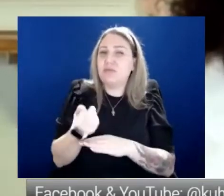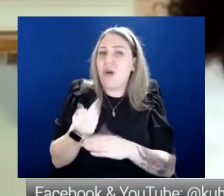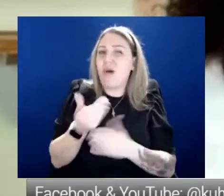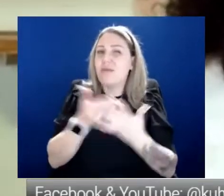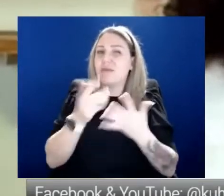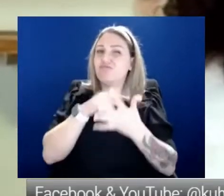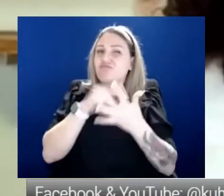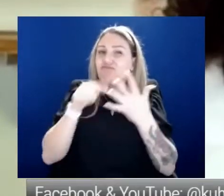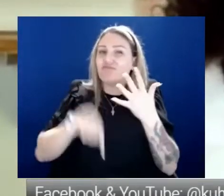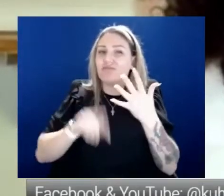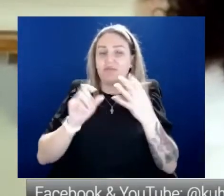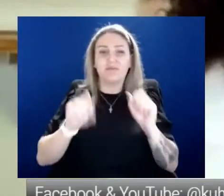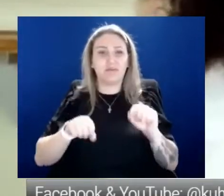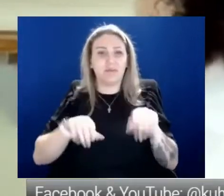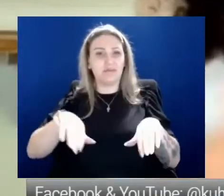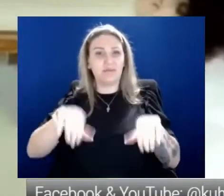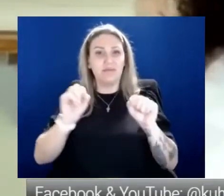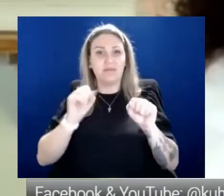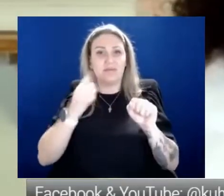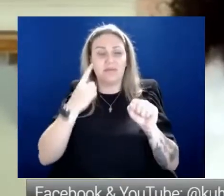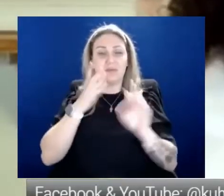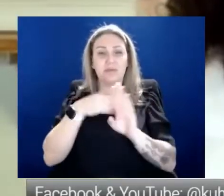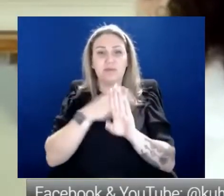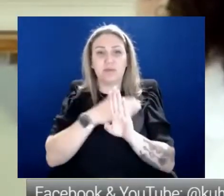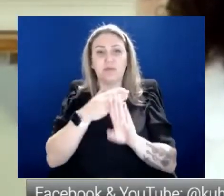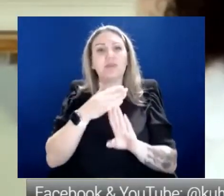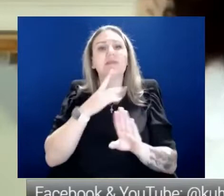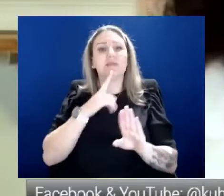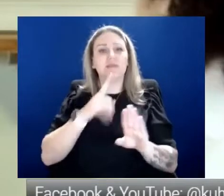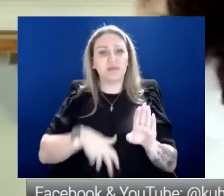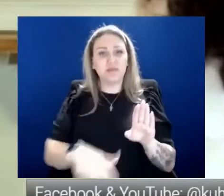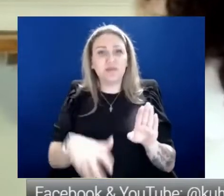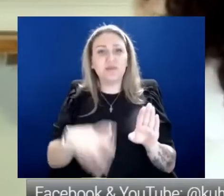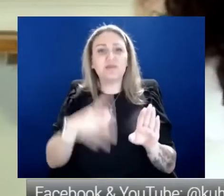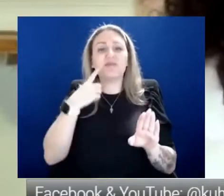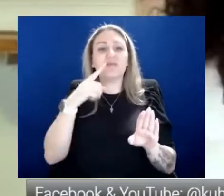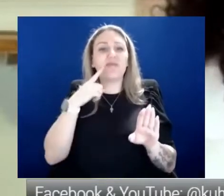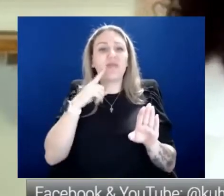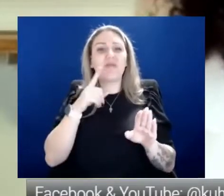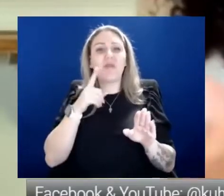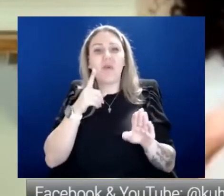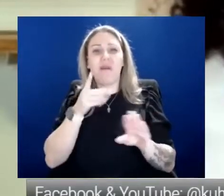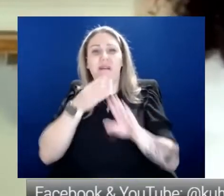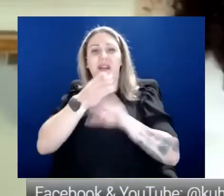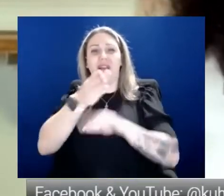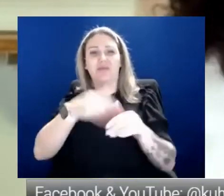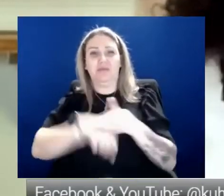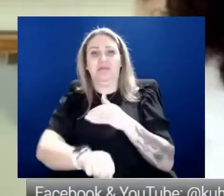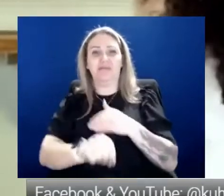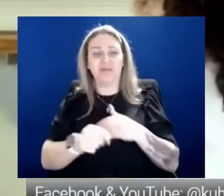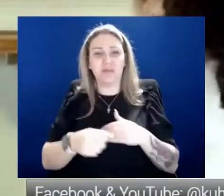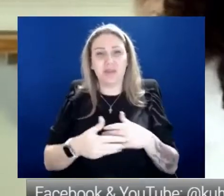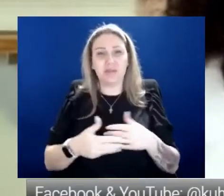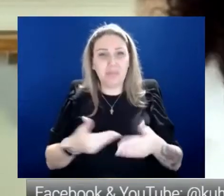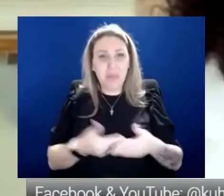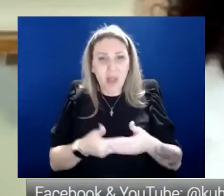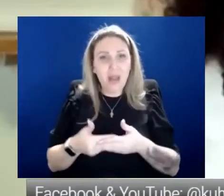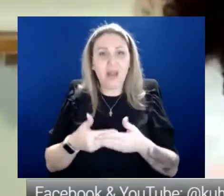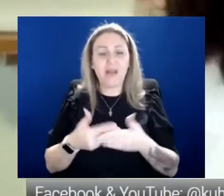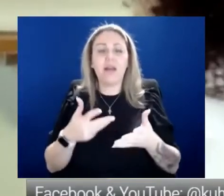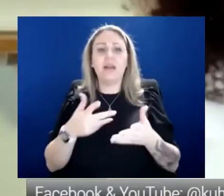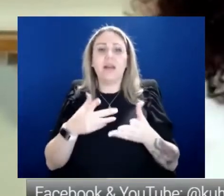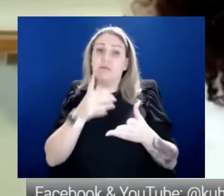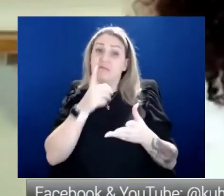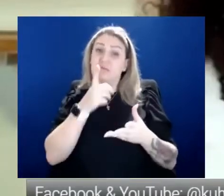can take in the prenatal phase that will set them up for success in the postpartum period. And they're not widely known and often